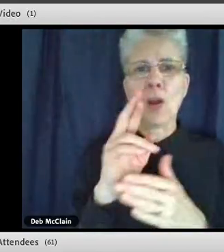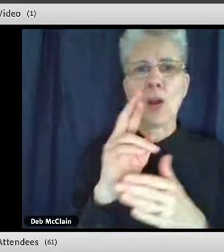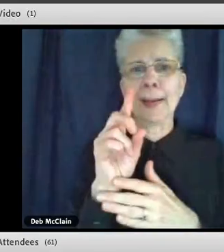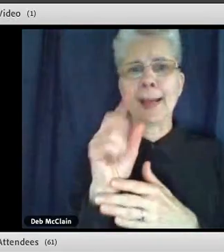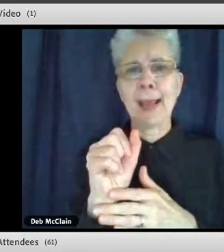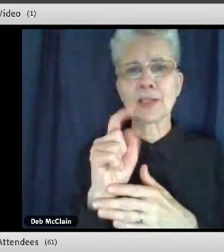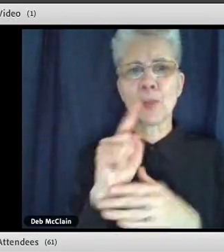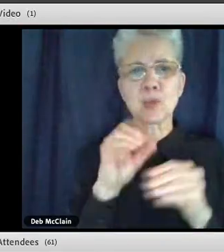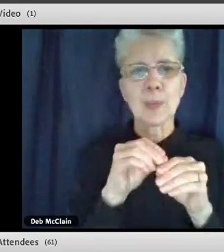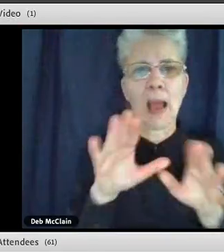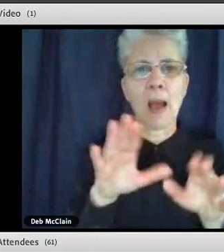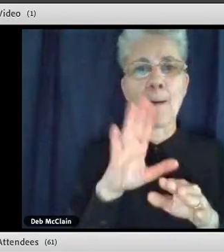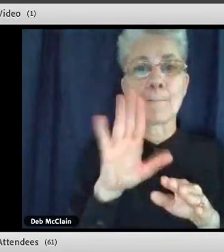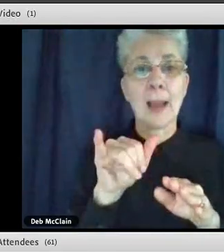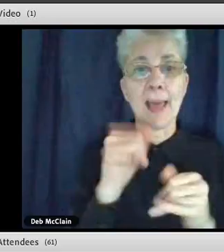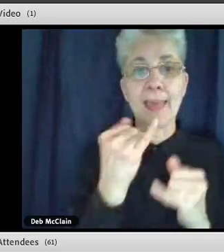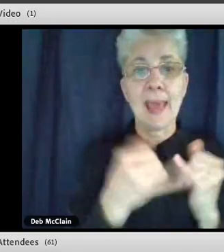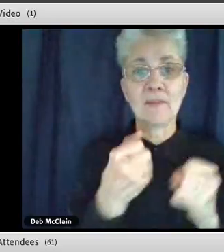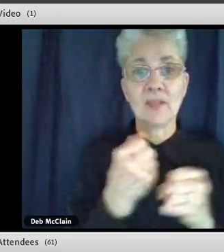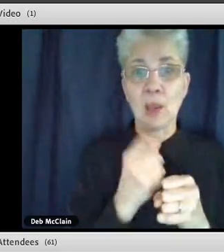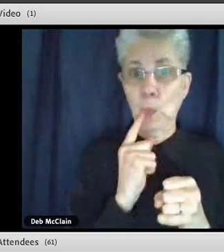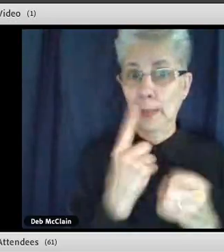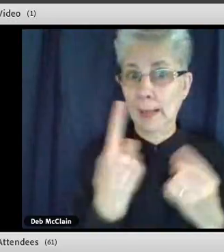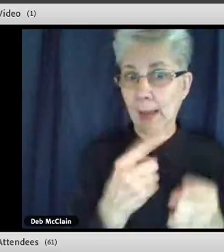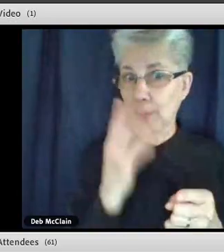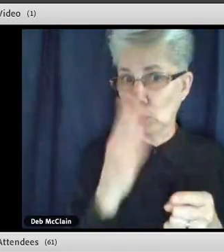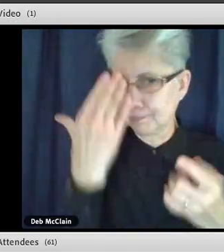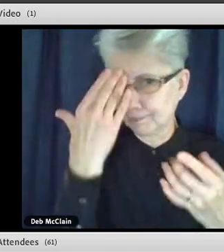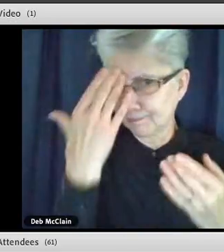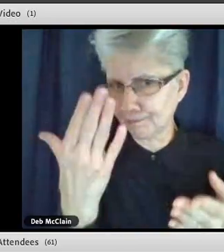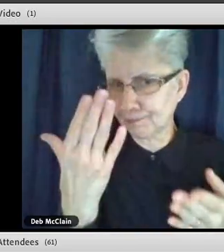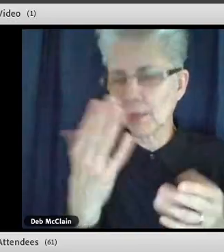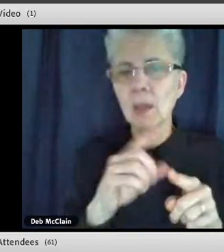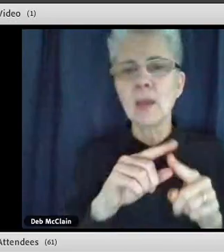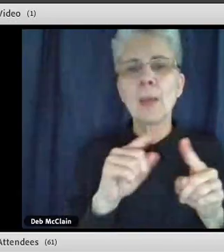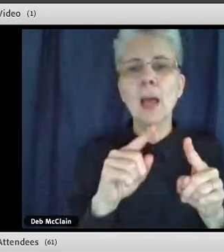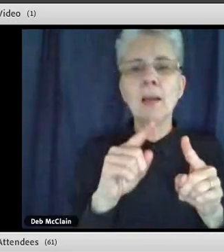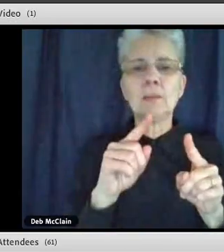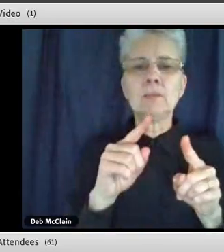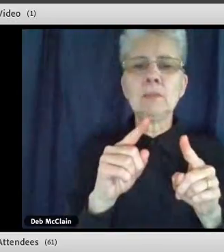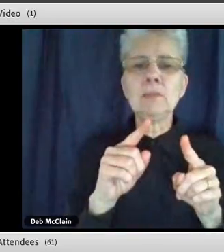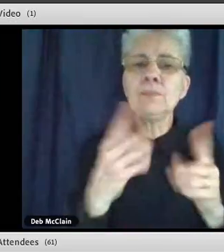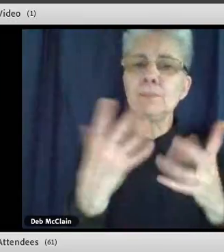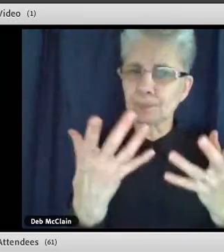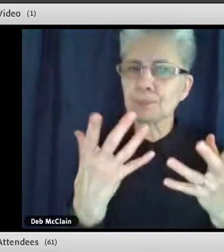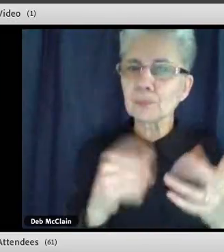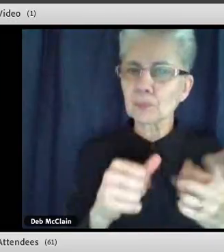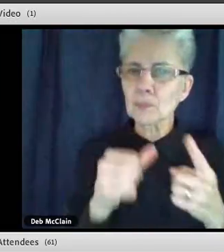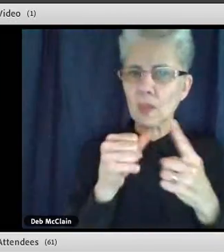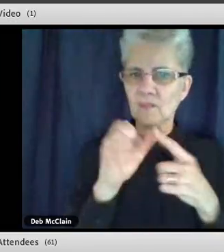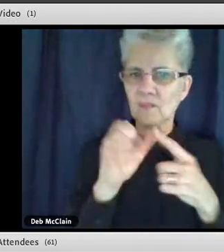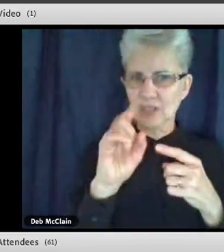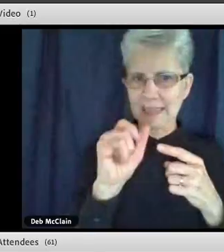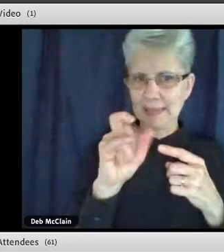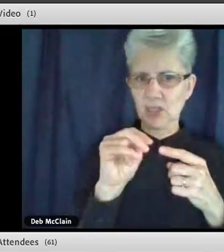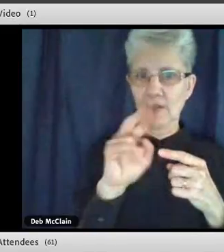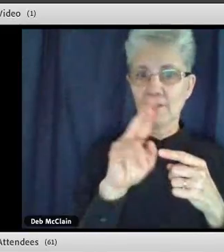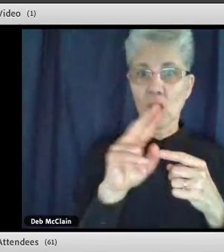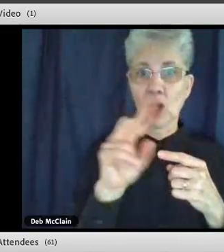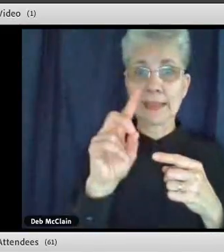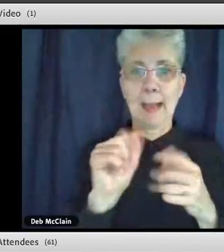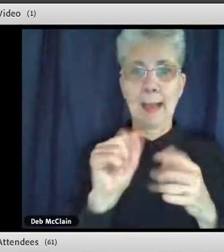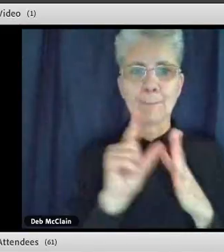out by the end of the year. We'll see if that actually happens, but it's the first edition of RDA was published